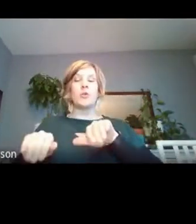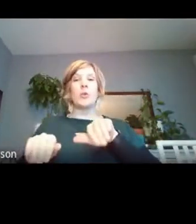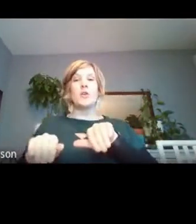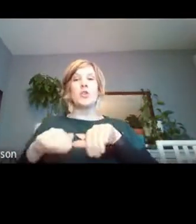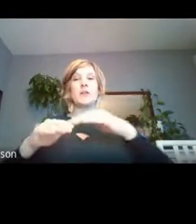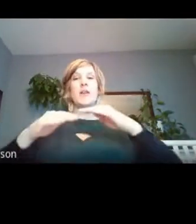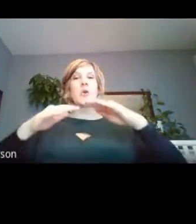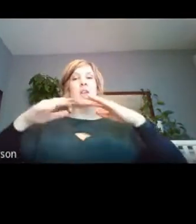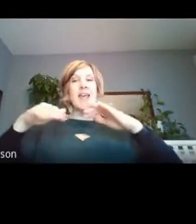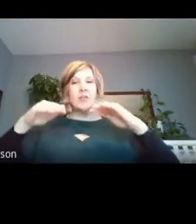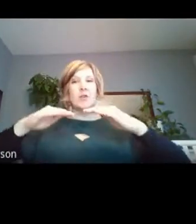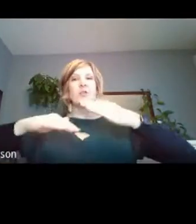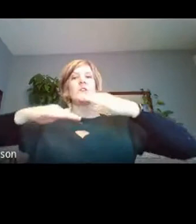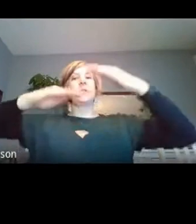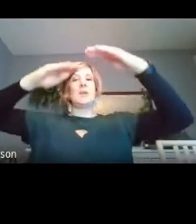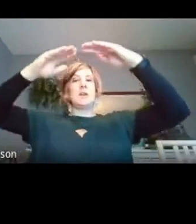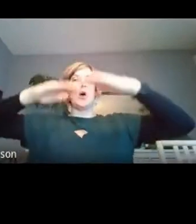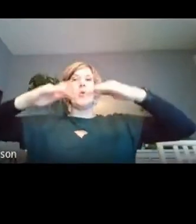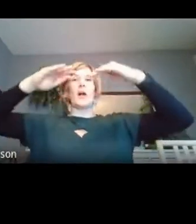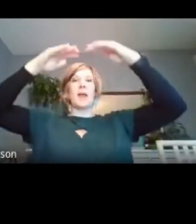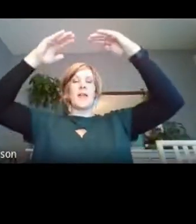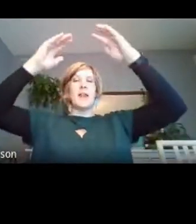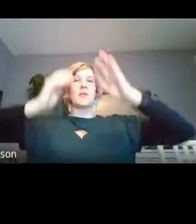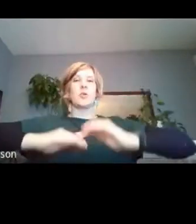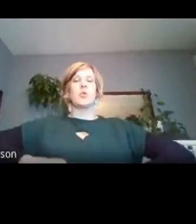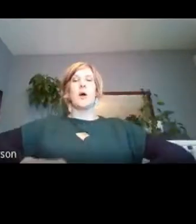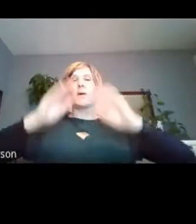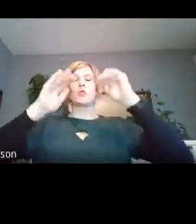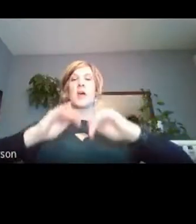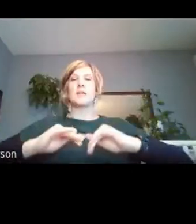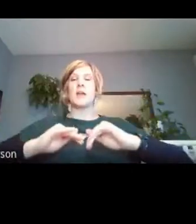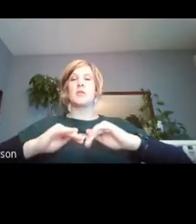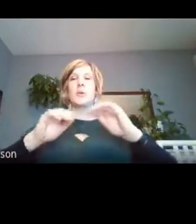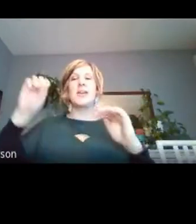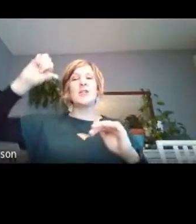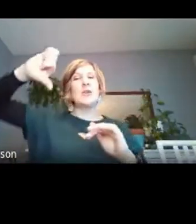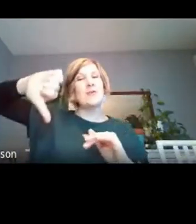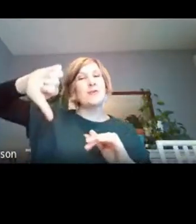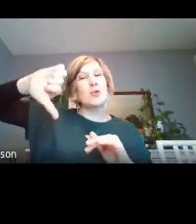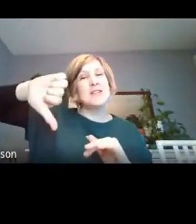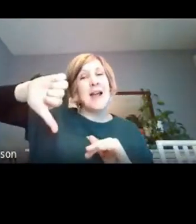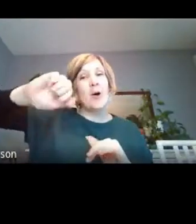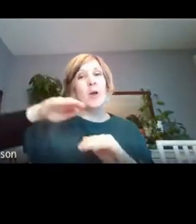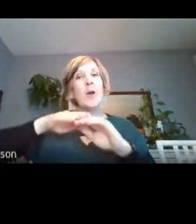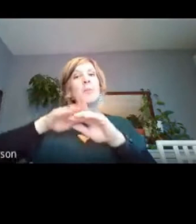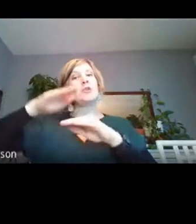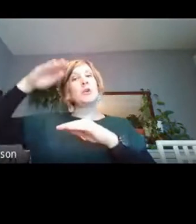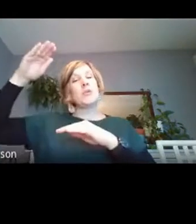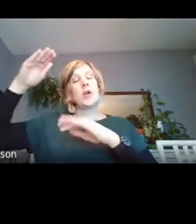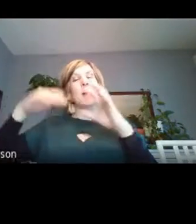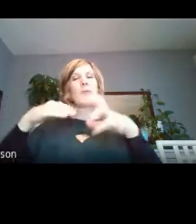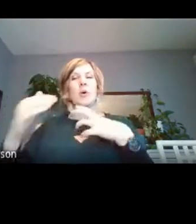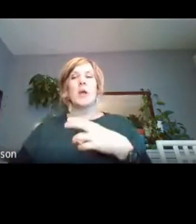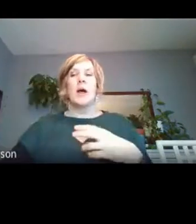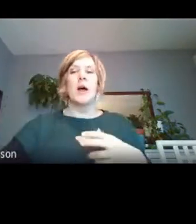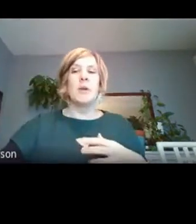those questions and those answers can be oh i like that answer oh i'm not sure that's the answer but again you can't vote down but you